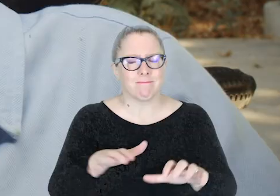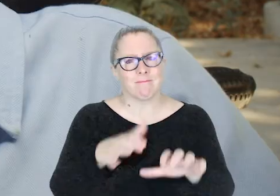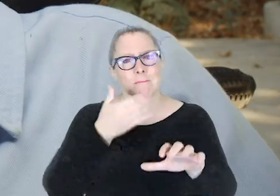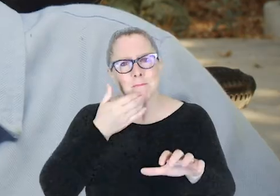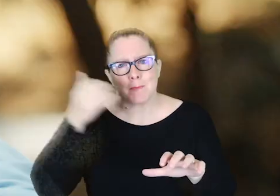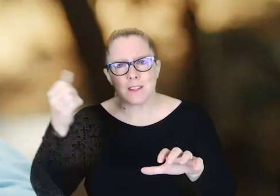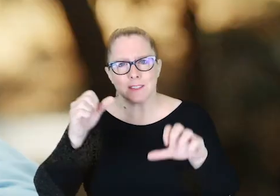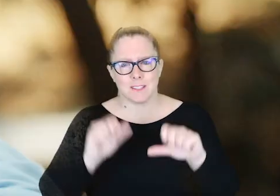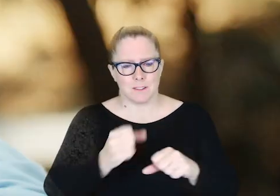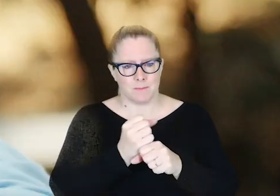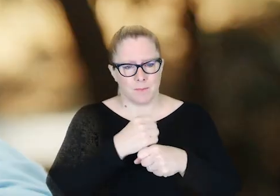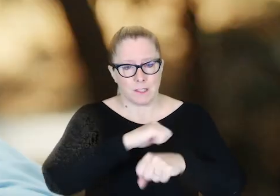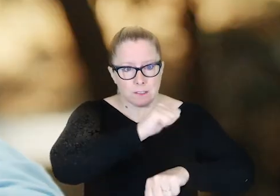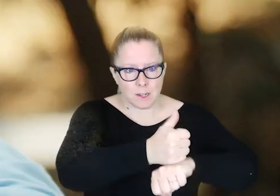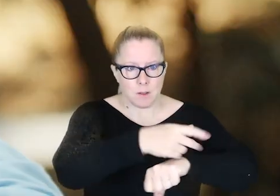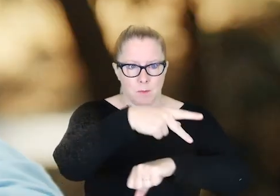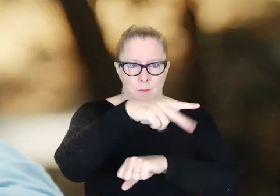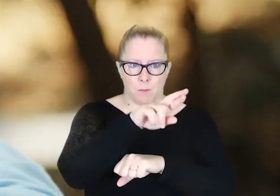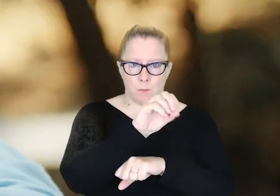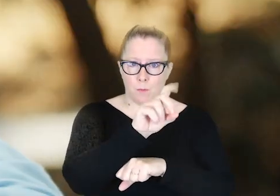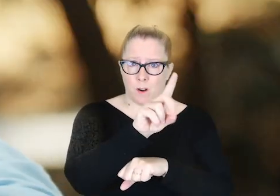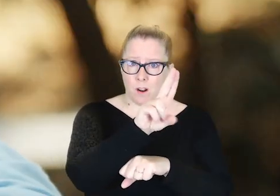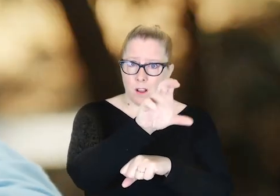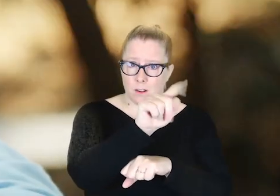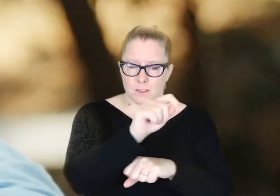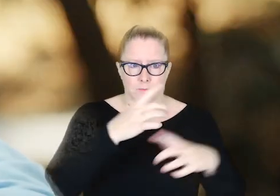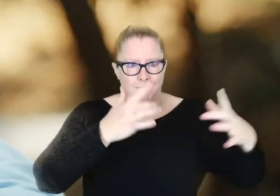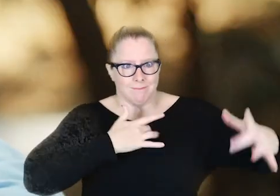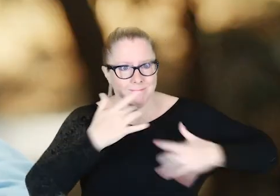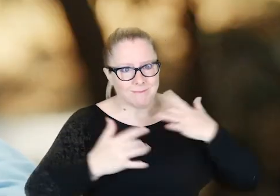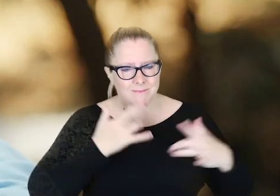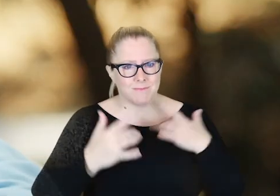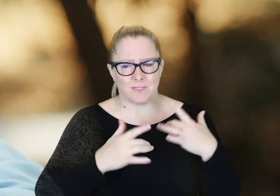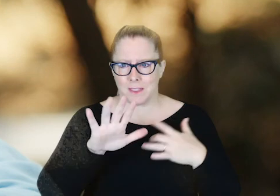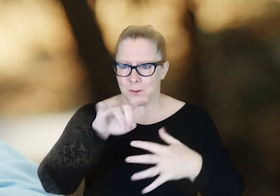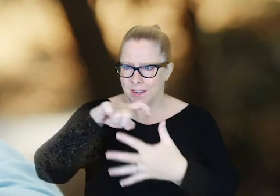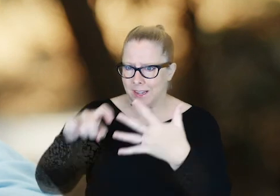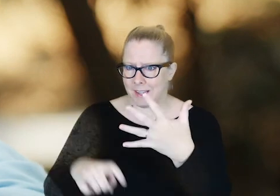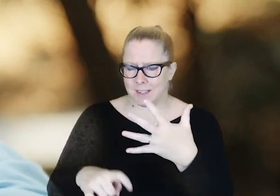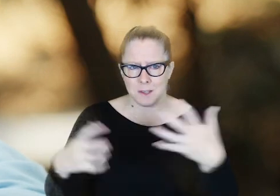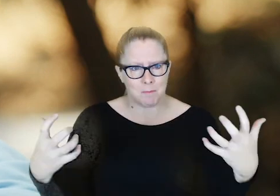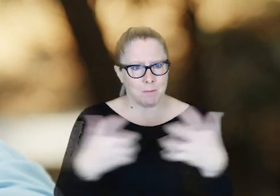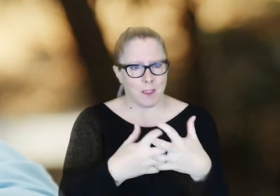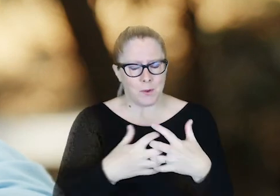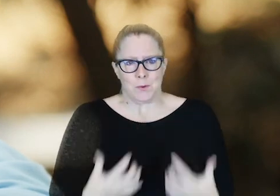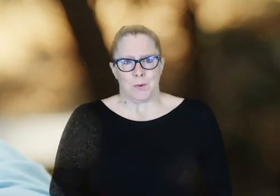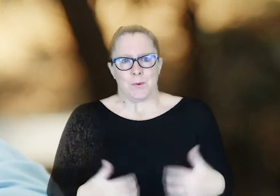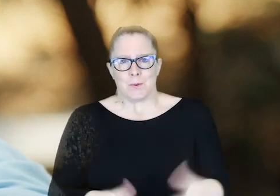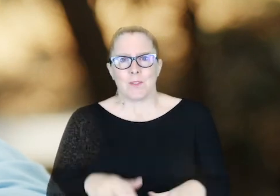can to create products that delight, that respond to people's